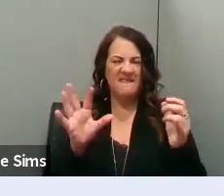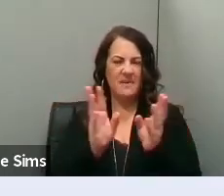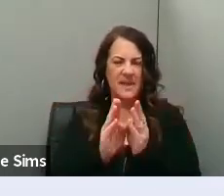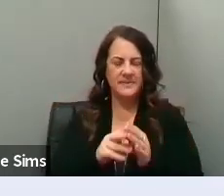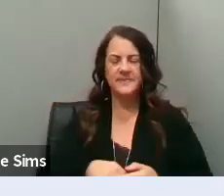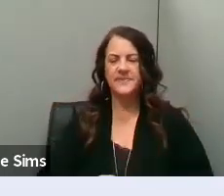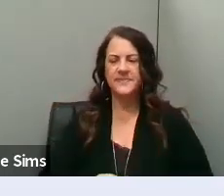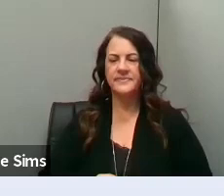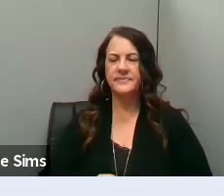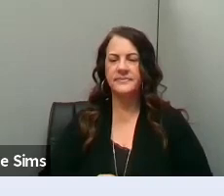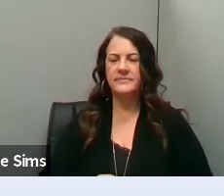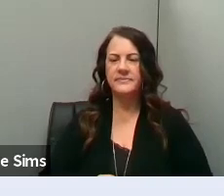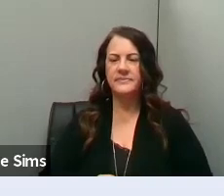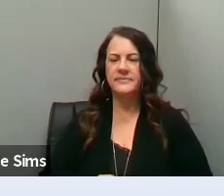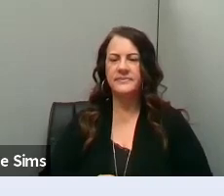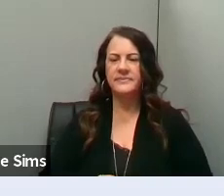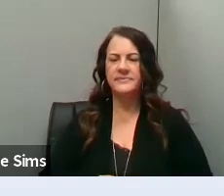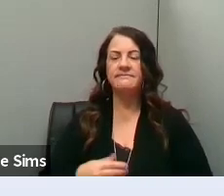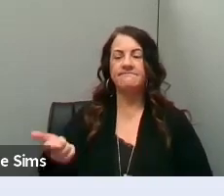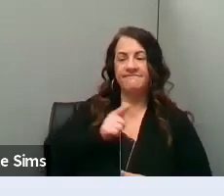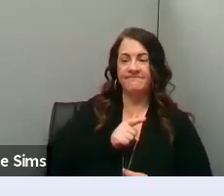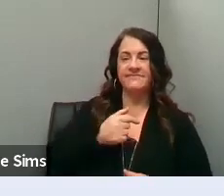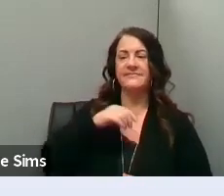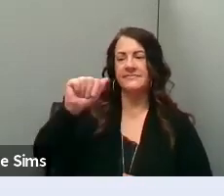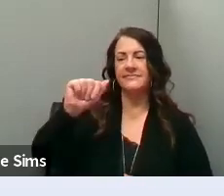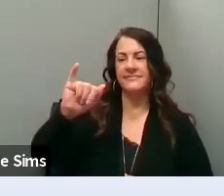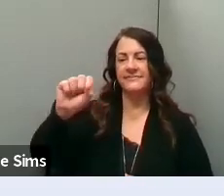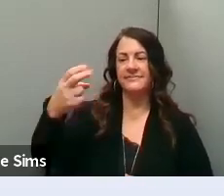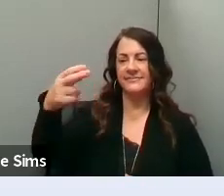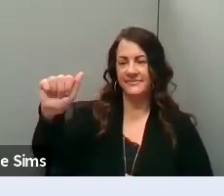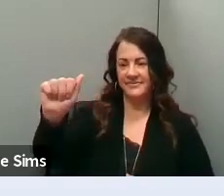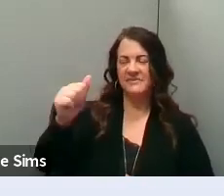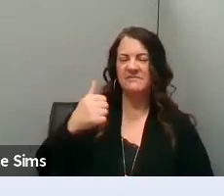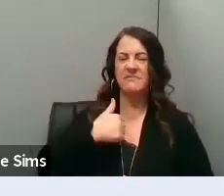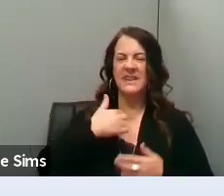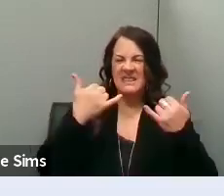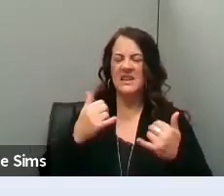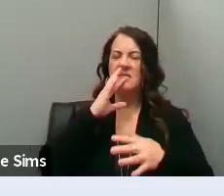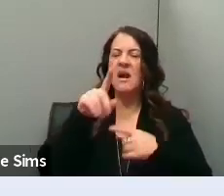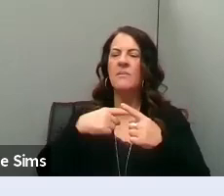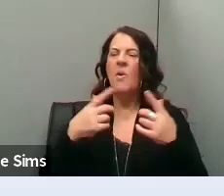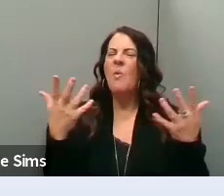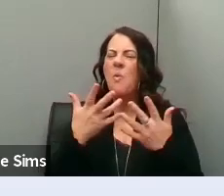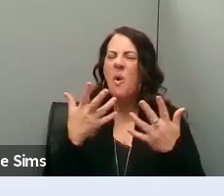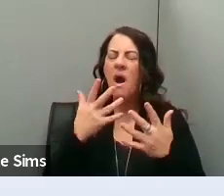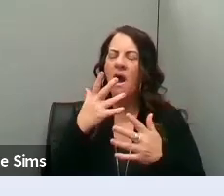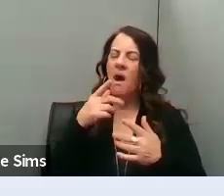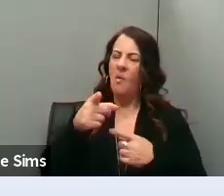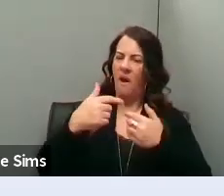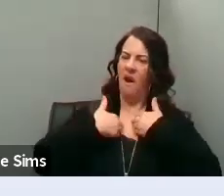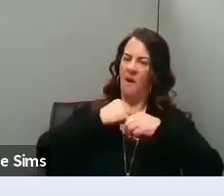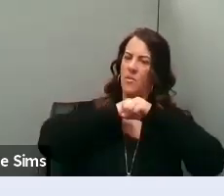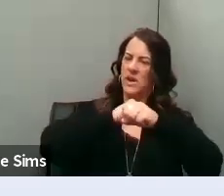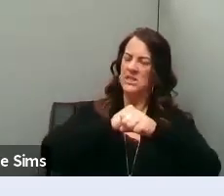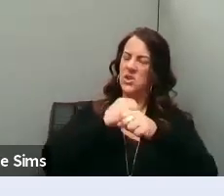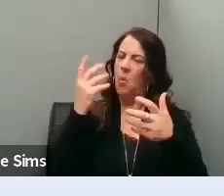Hi, this is Aisha. So I will be talking about some protections in the workplace during COVID-19. I do